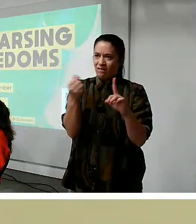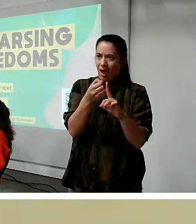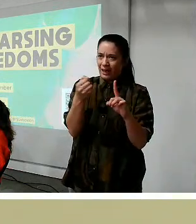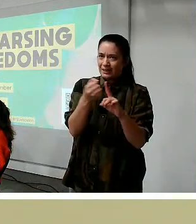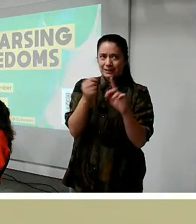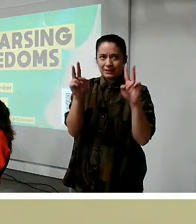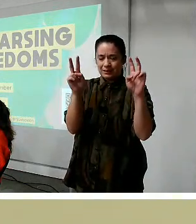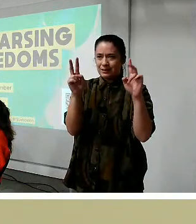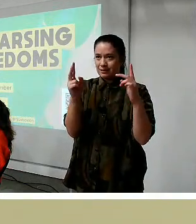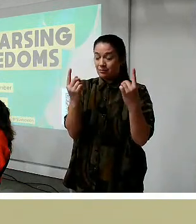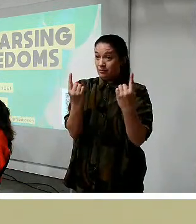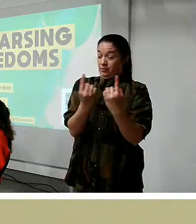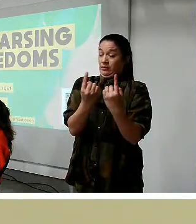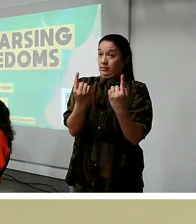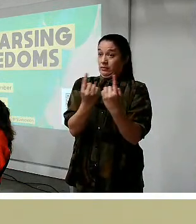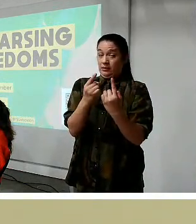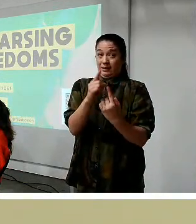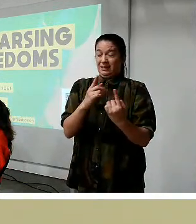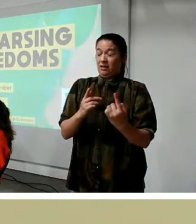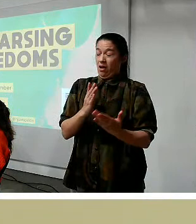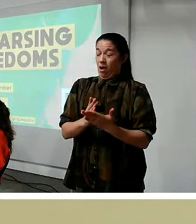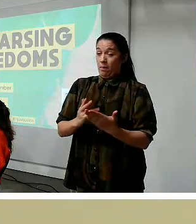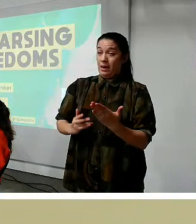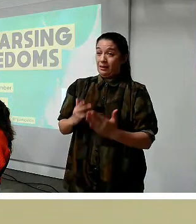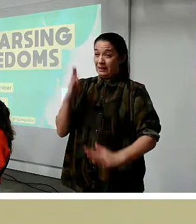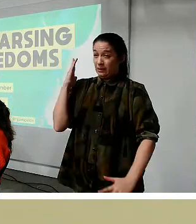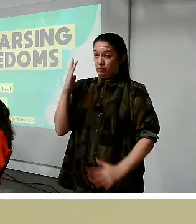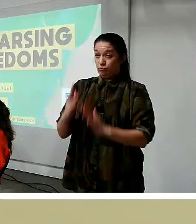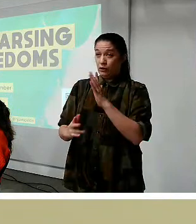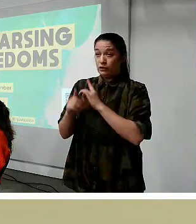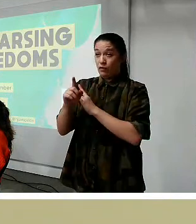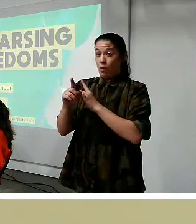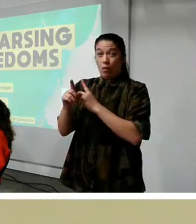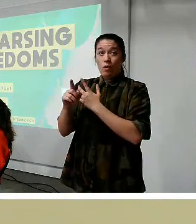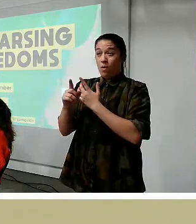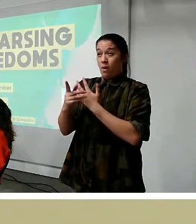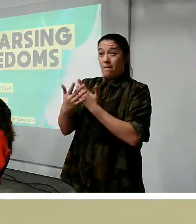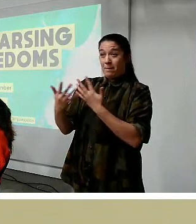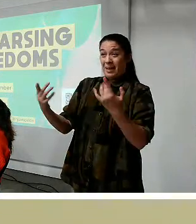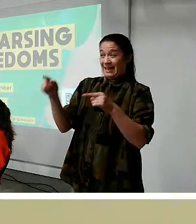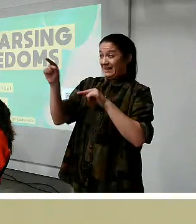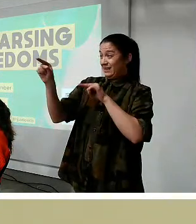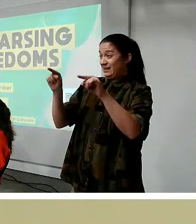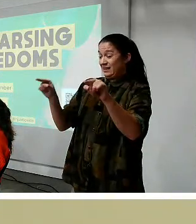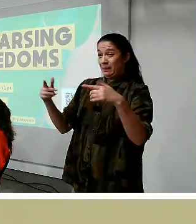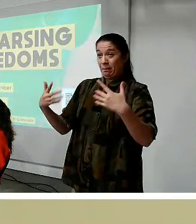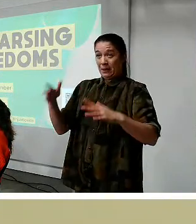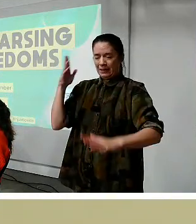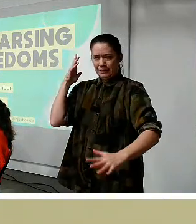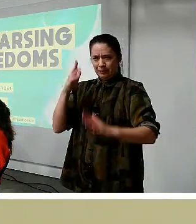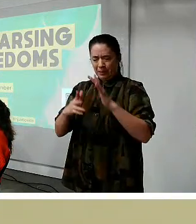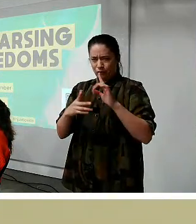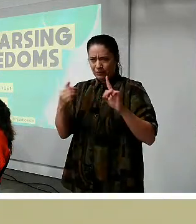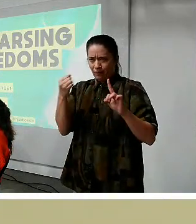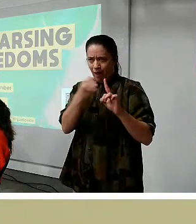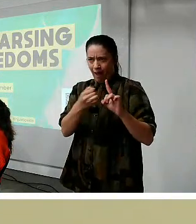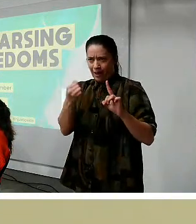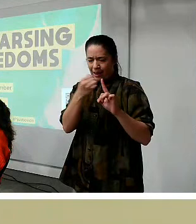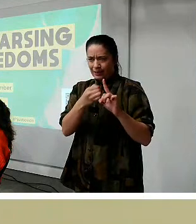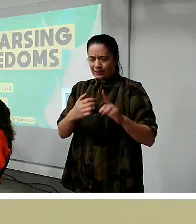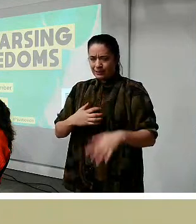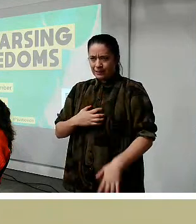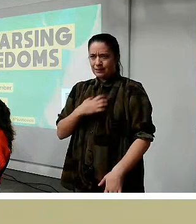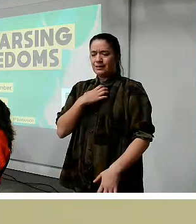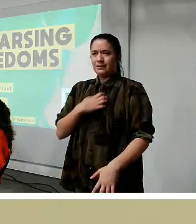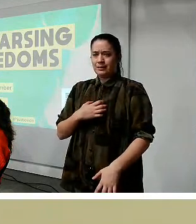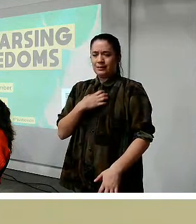experience for large numbers of people. And what alarms me, I think, you know, when